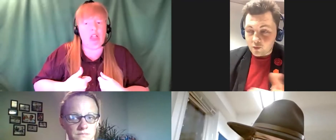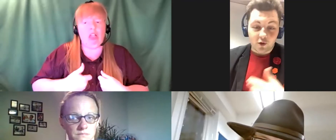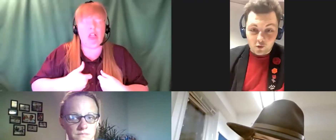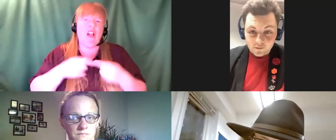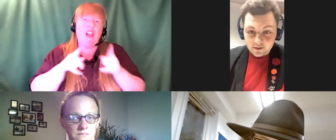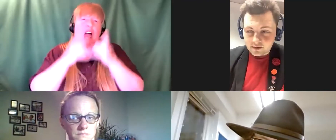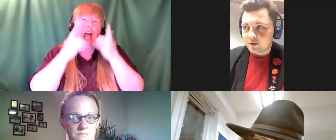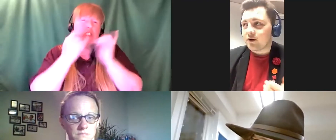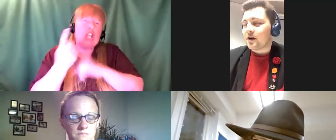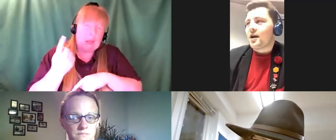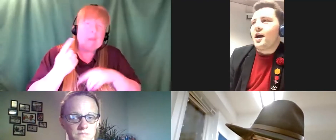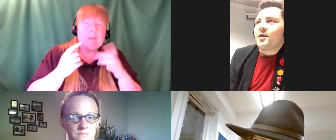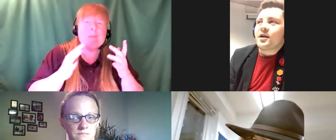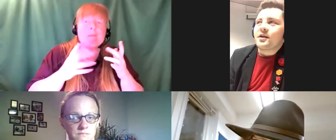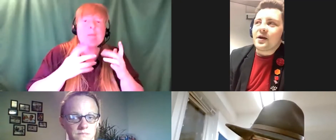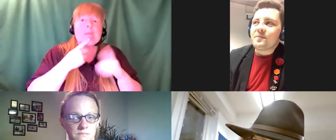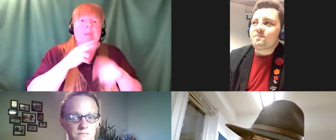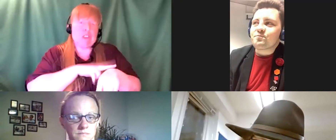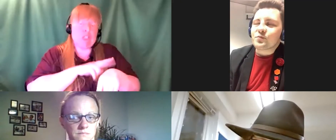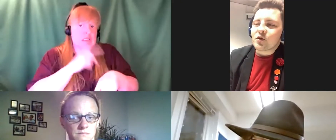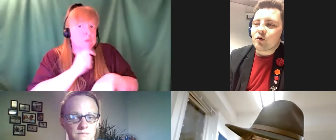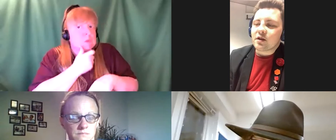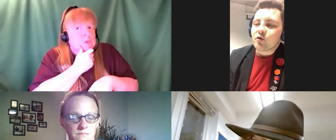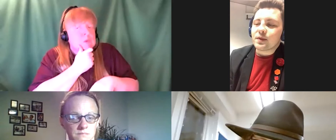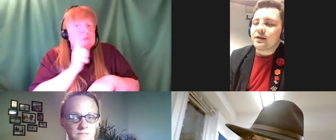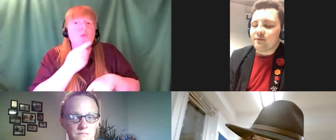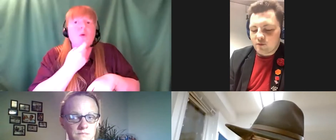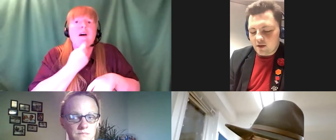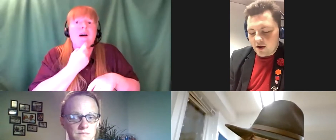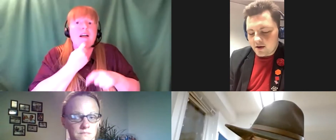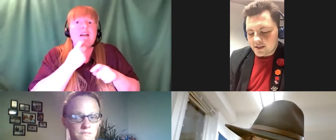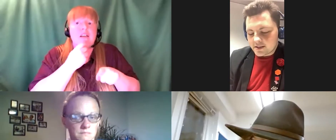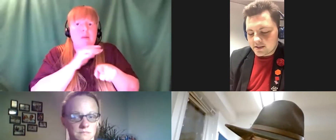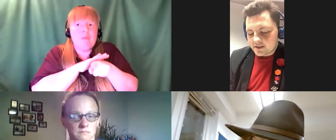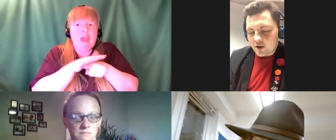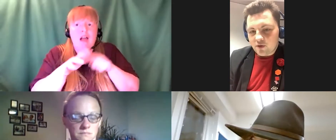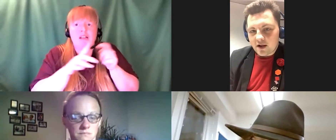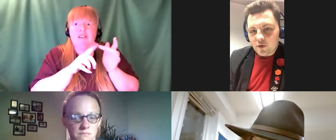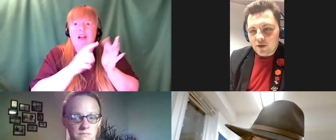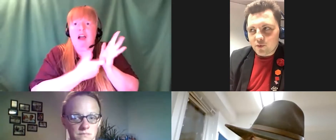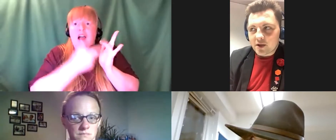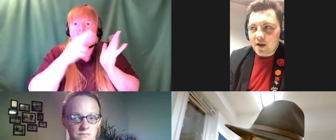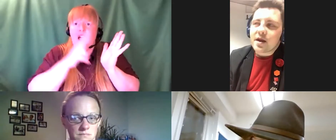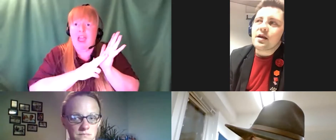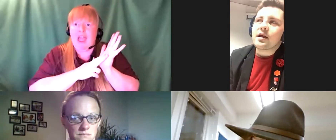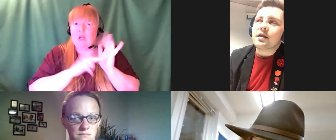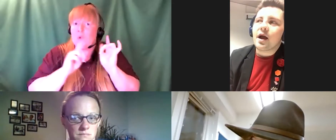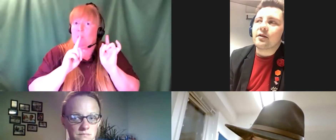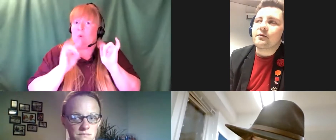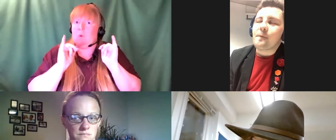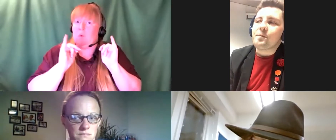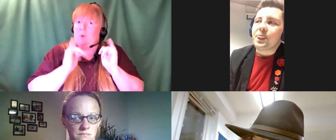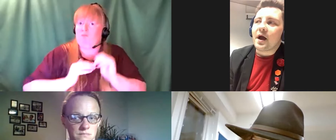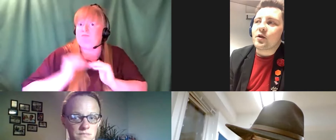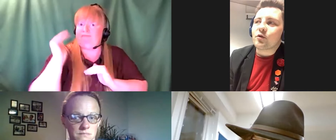it wasn't COVID." And they said, the doctor said, "Your blood levels are dangerously close to pre-diabetes,"